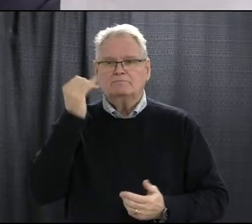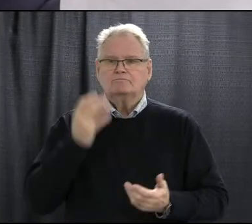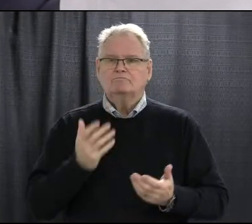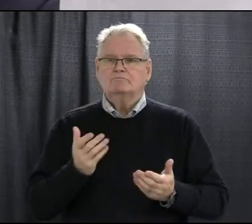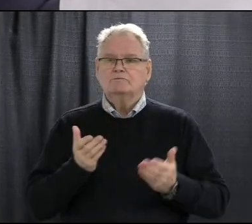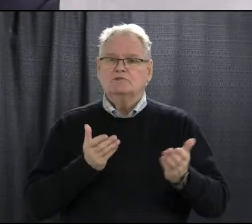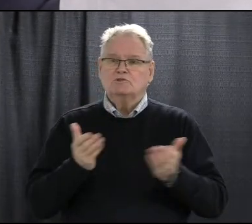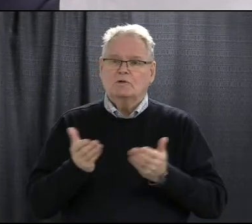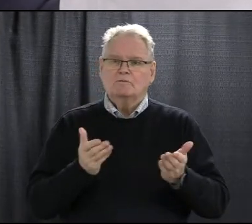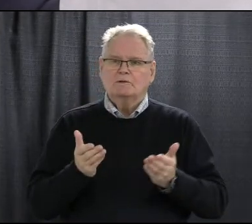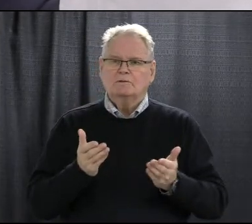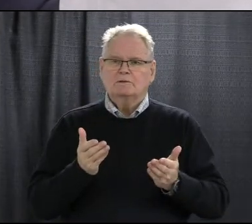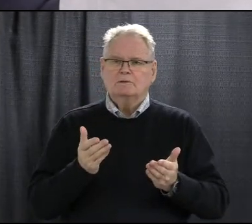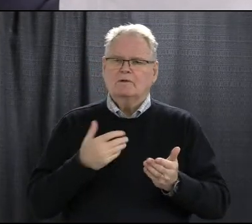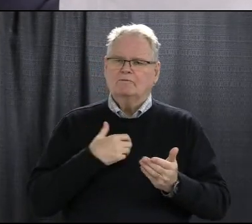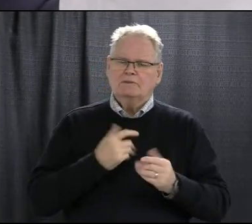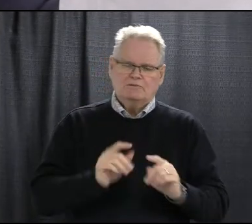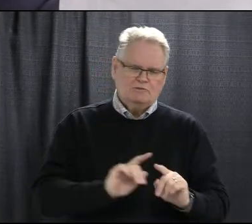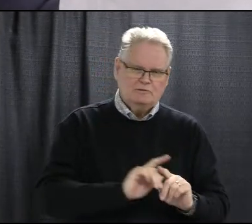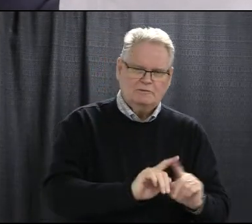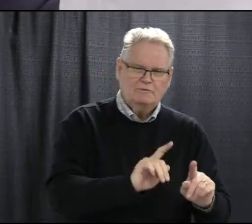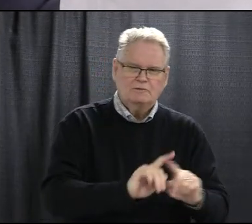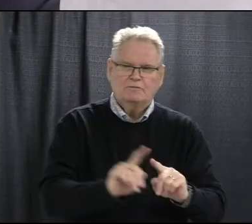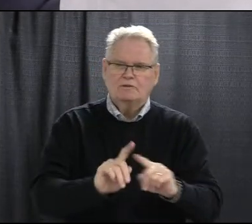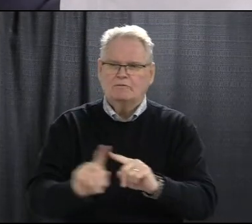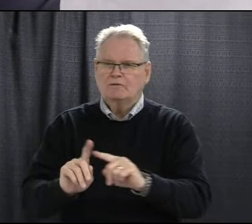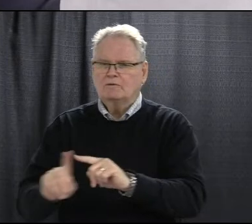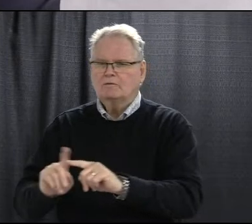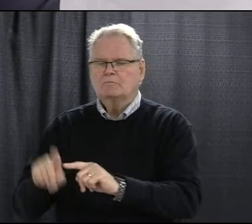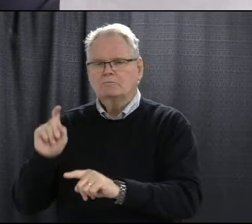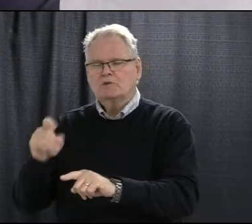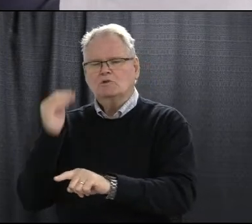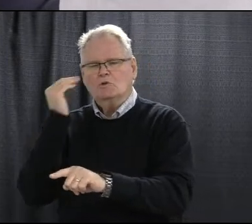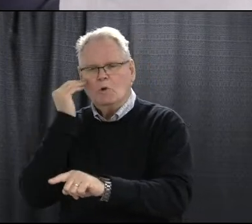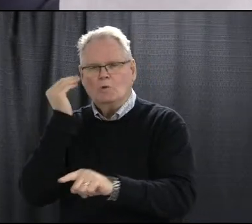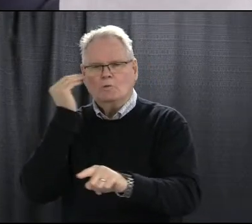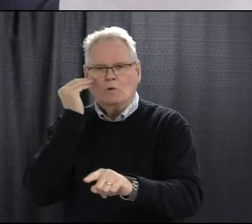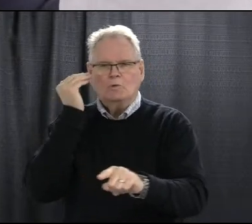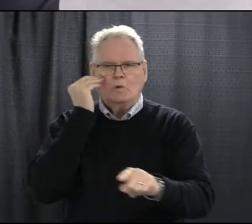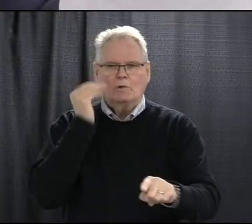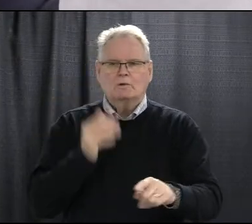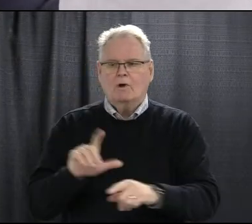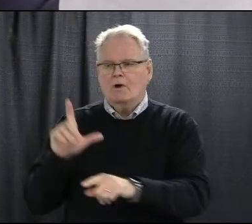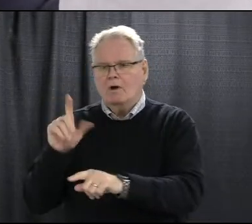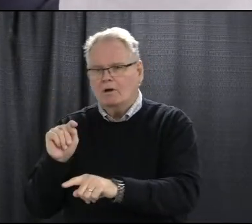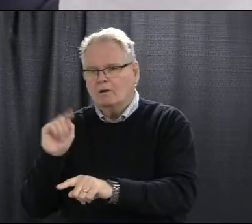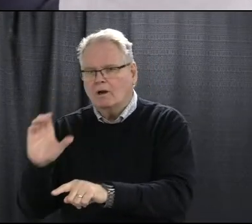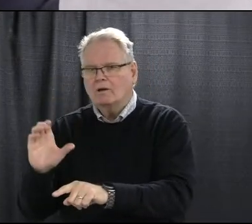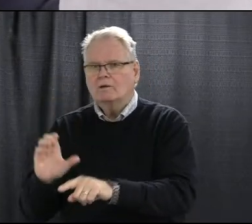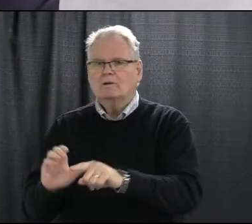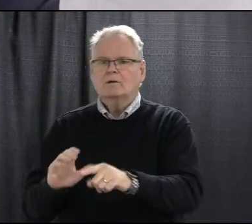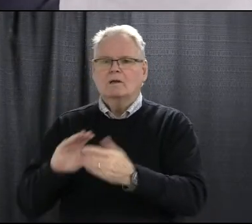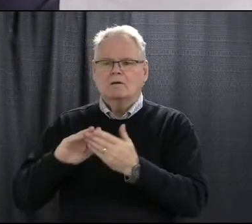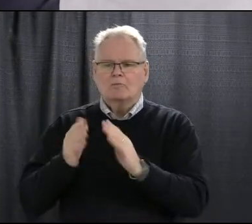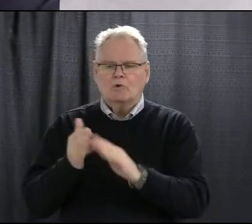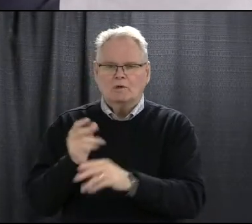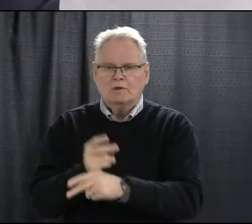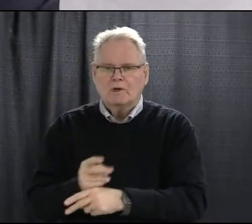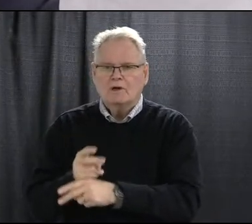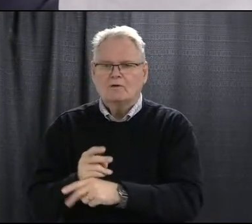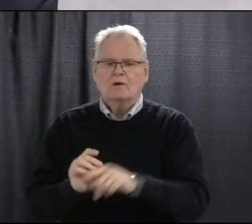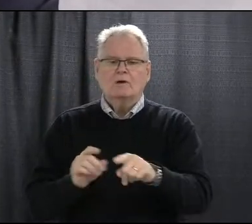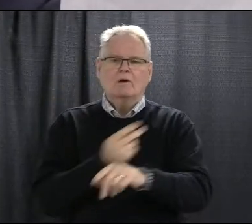is required not only in the acute care sector, but also in the long-term care sector and in the community.